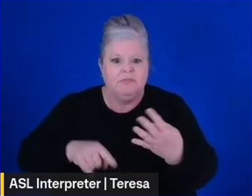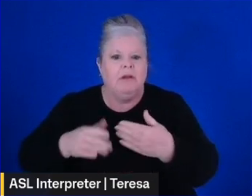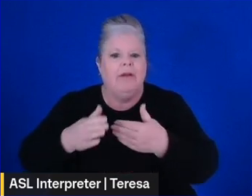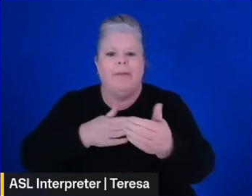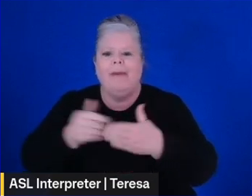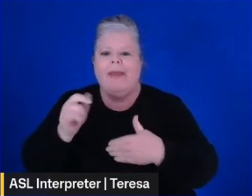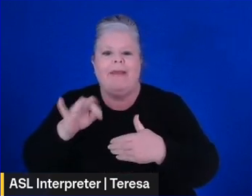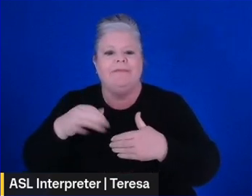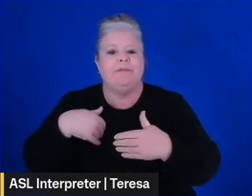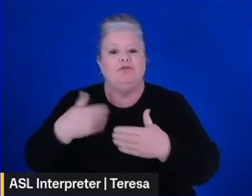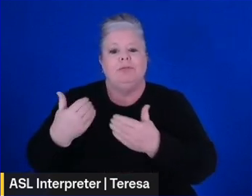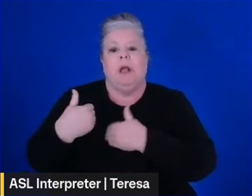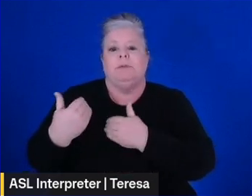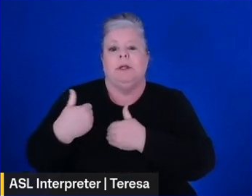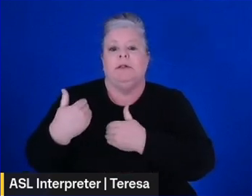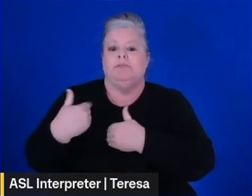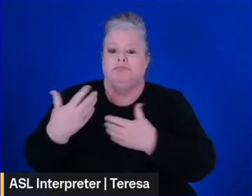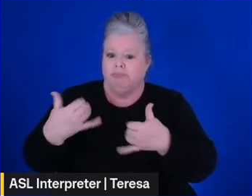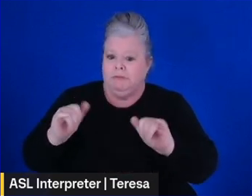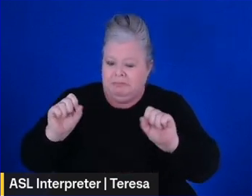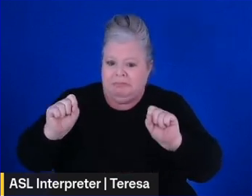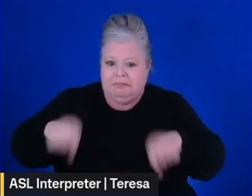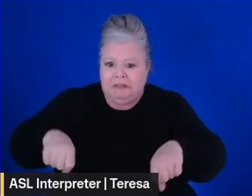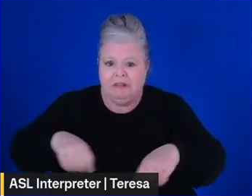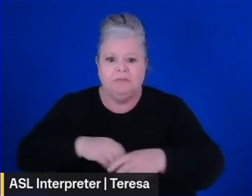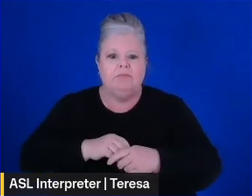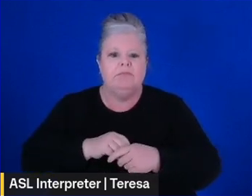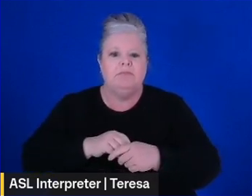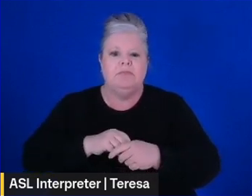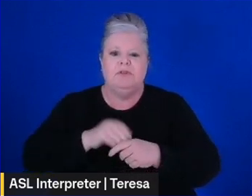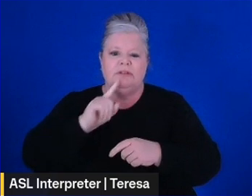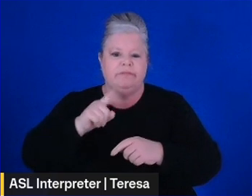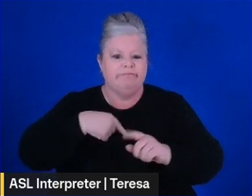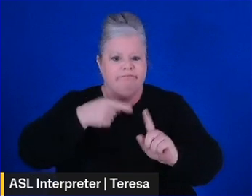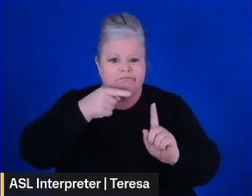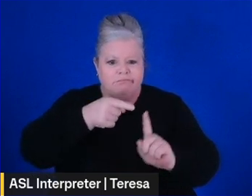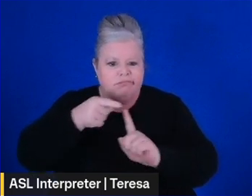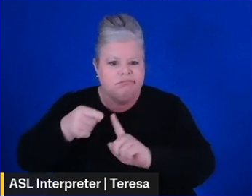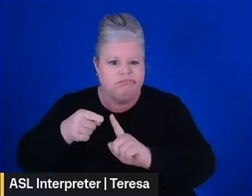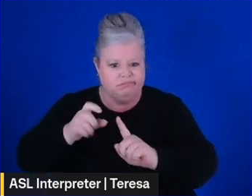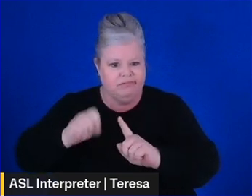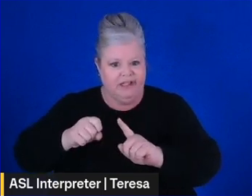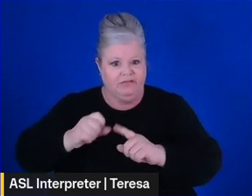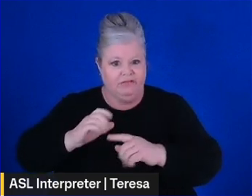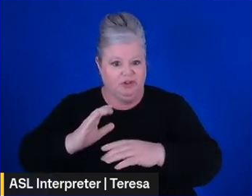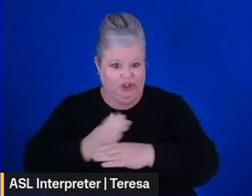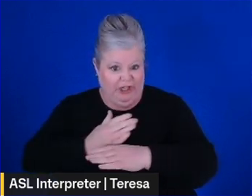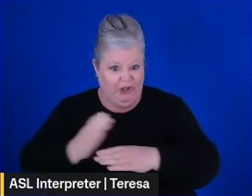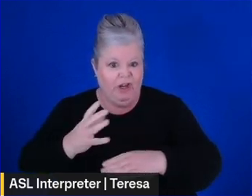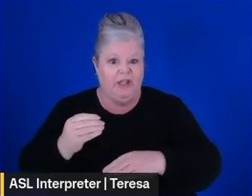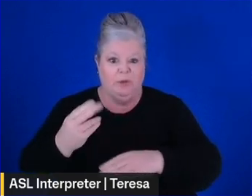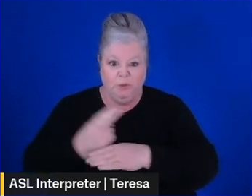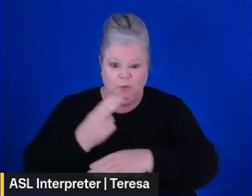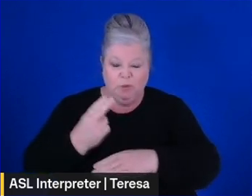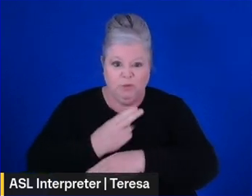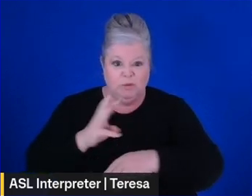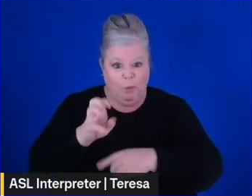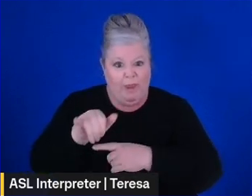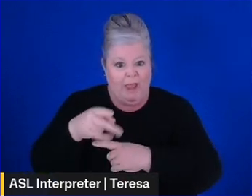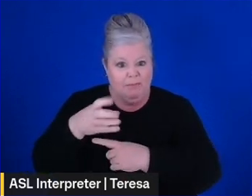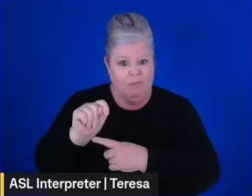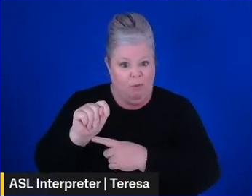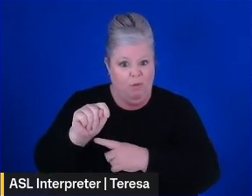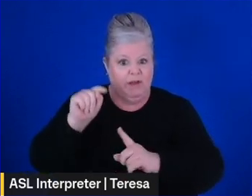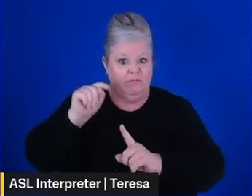responsibilities are distinct or shared, HashiCorp Waypoint simplify both infrastructure and application